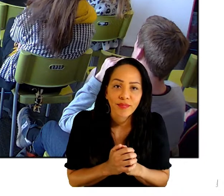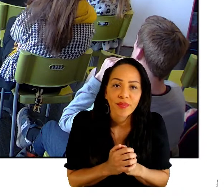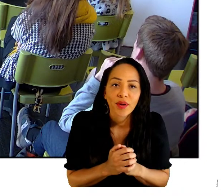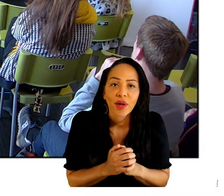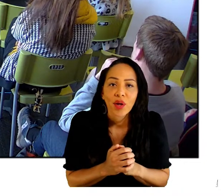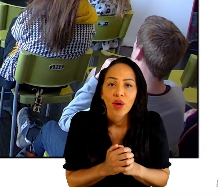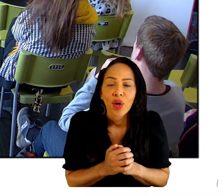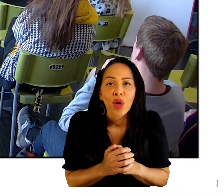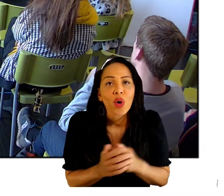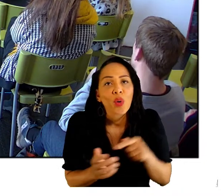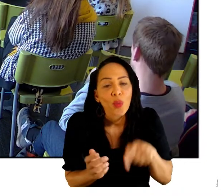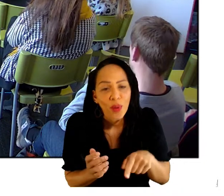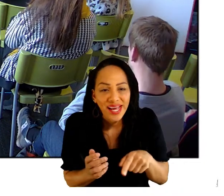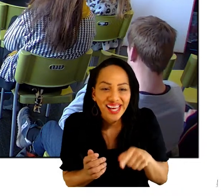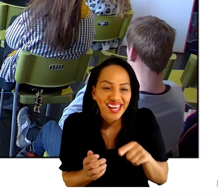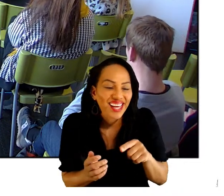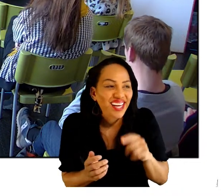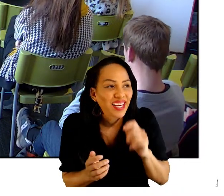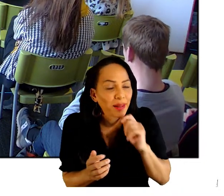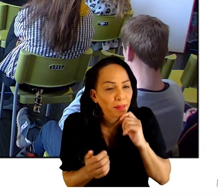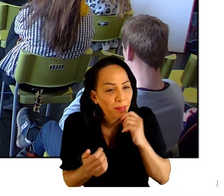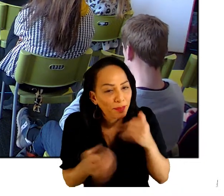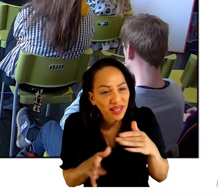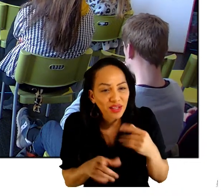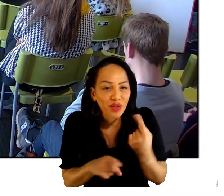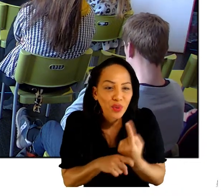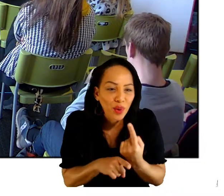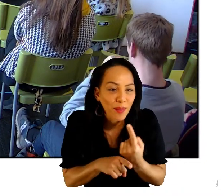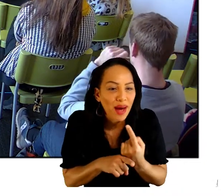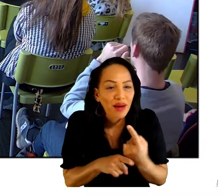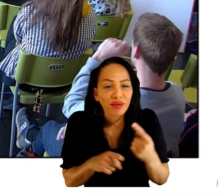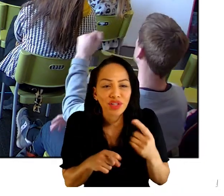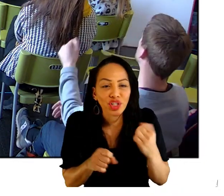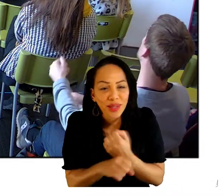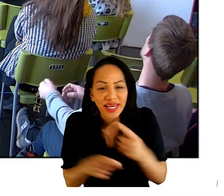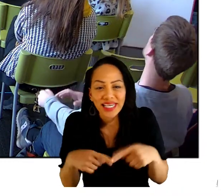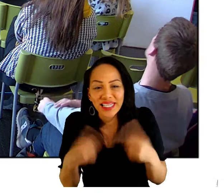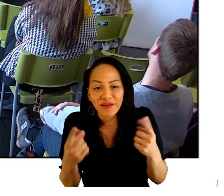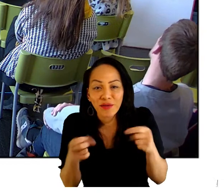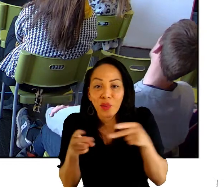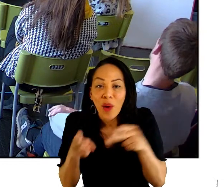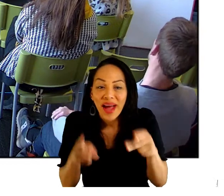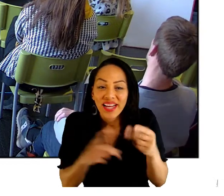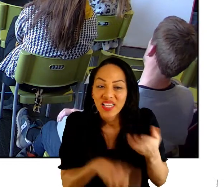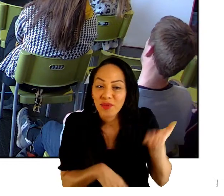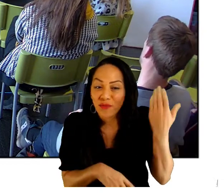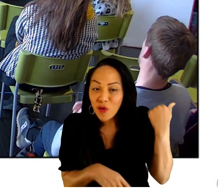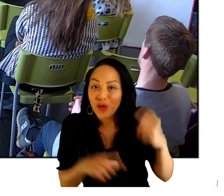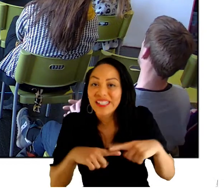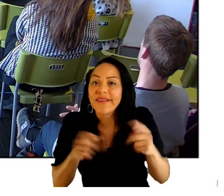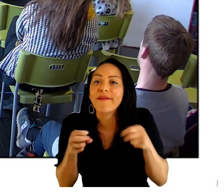relationship. Was I just sitting there in a white lab coat and Natalie doing stuff on stage? And we realized that really it was,